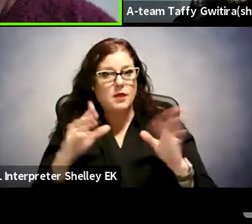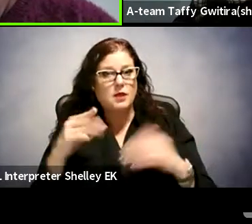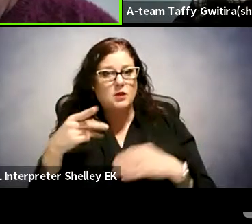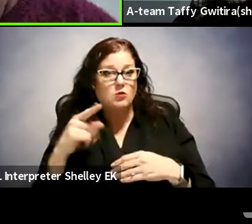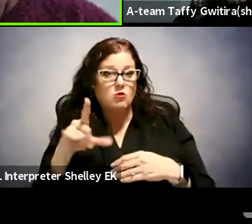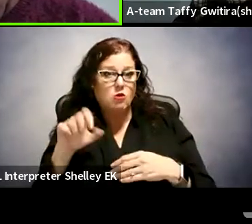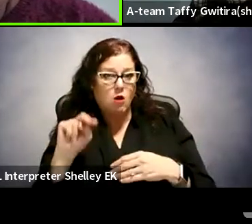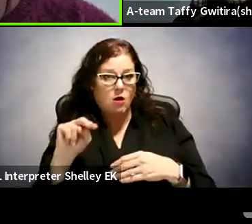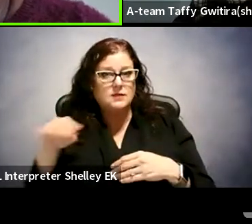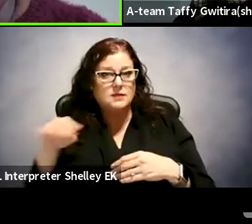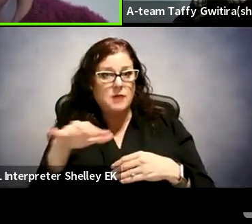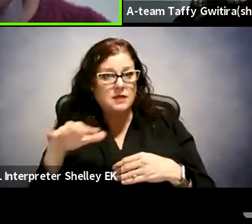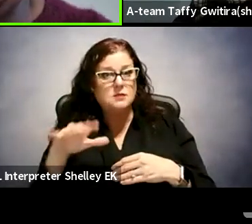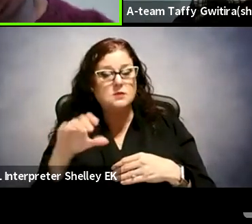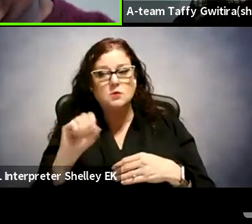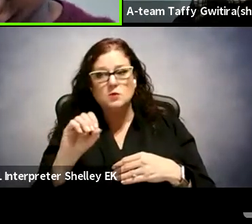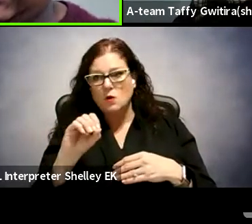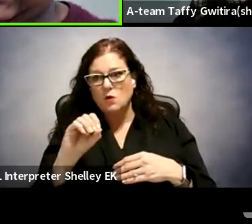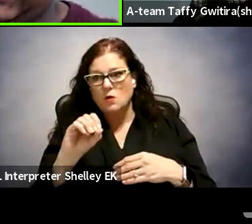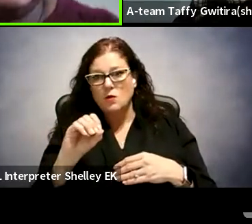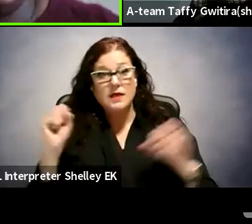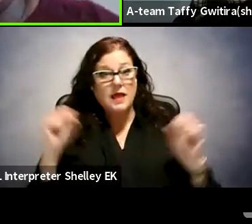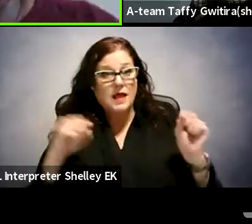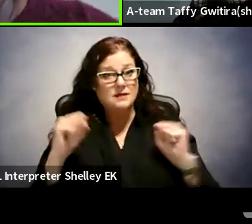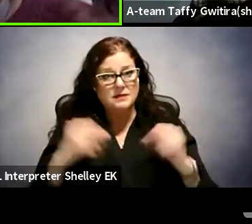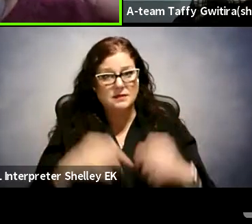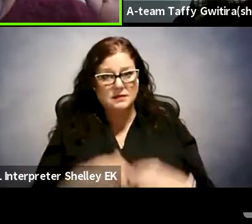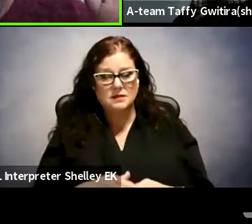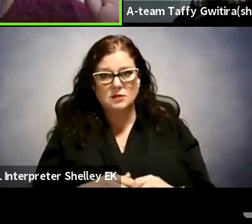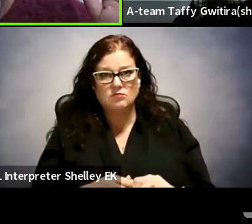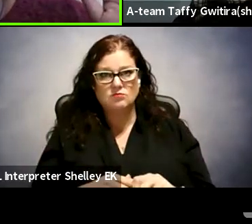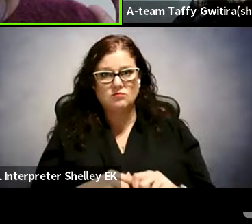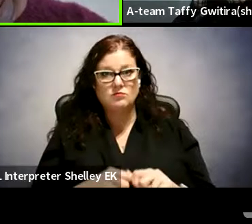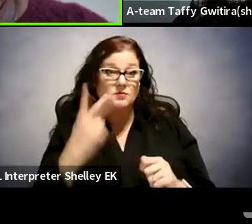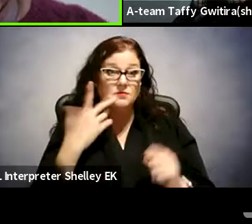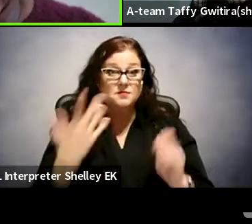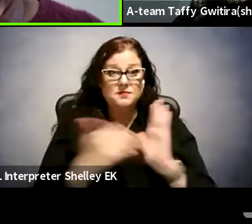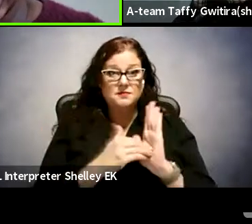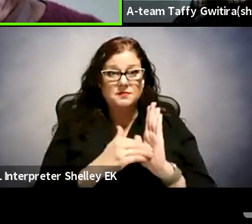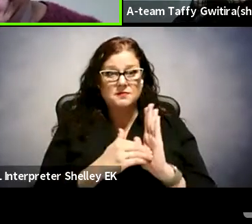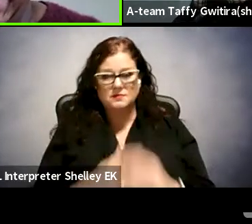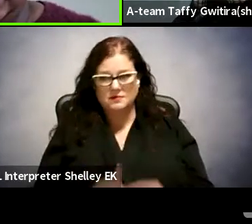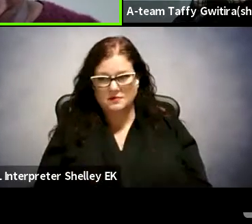spaces. So yes, you can see me again.